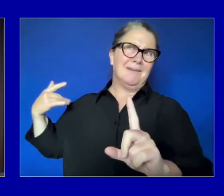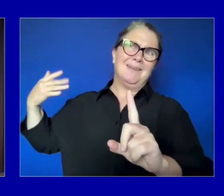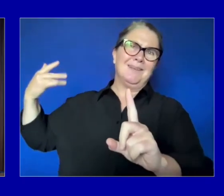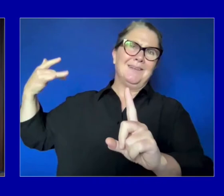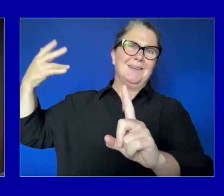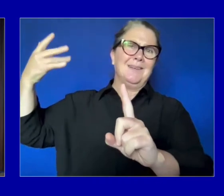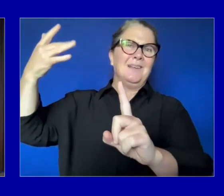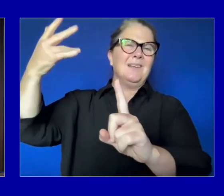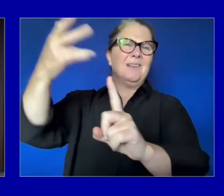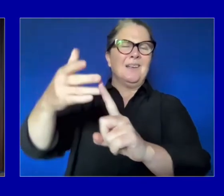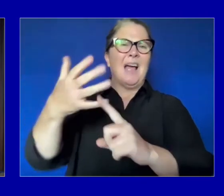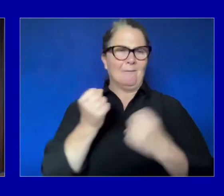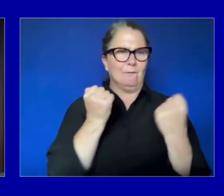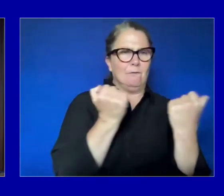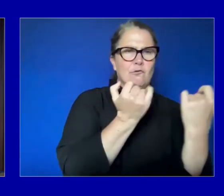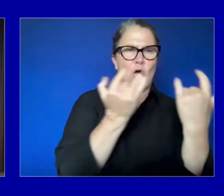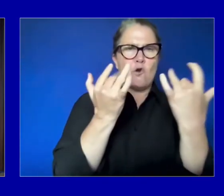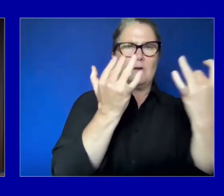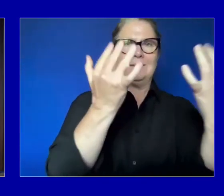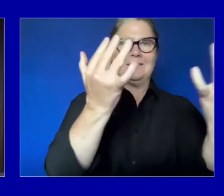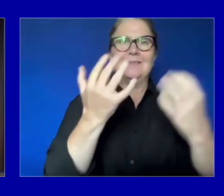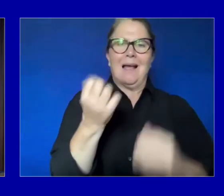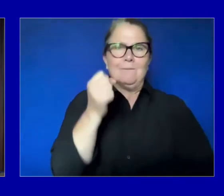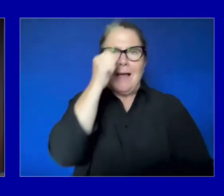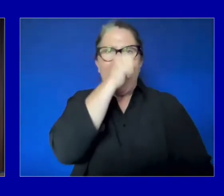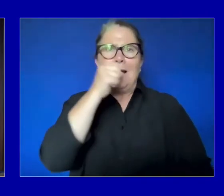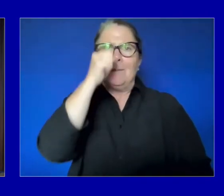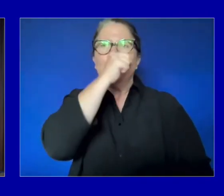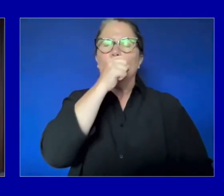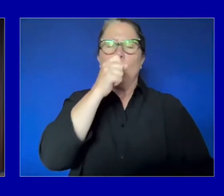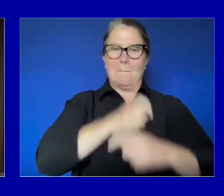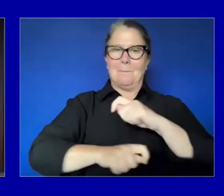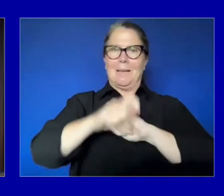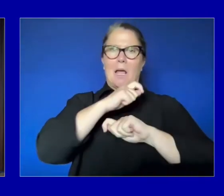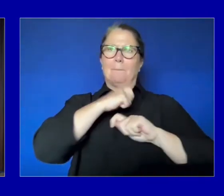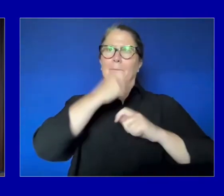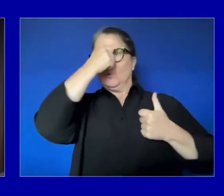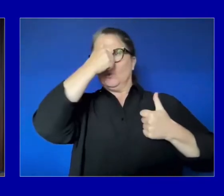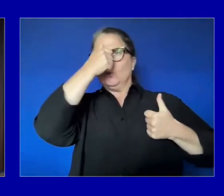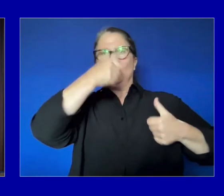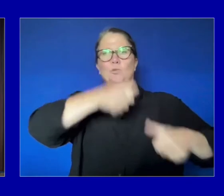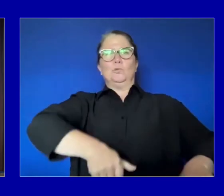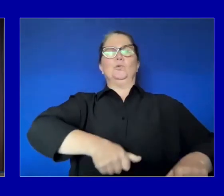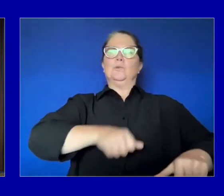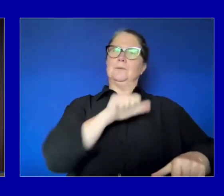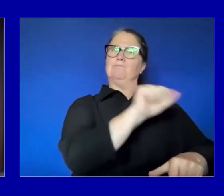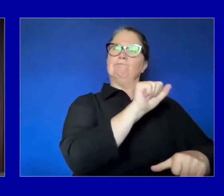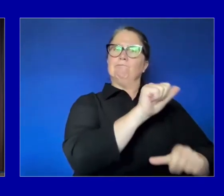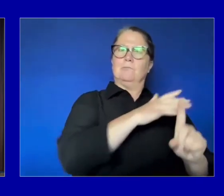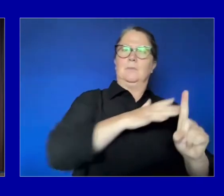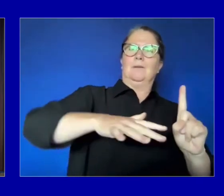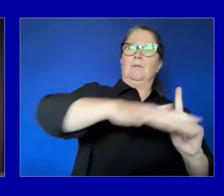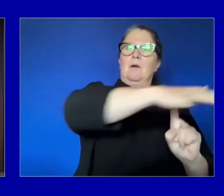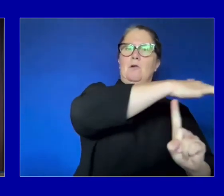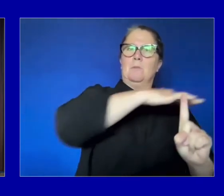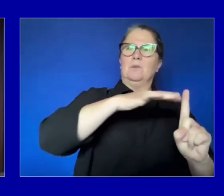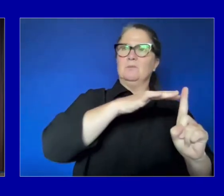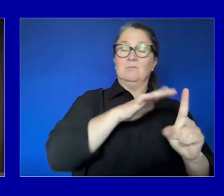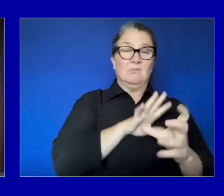forests, animals, uh, get used to a certain environment and that environment includes fire.